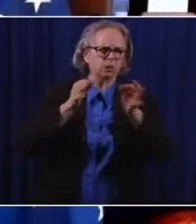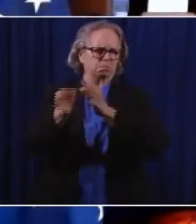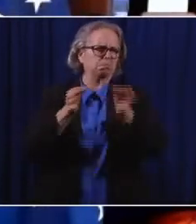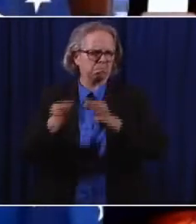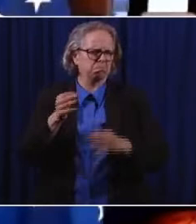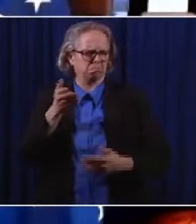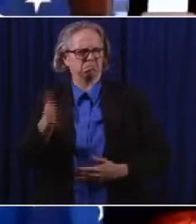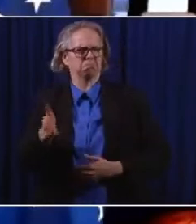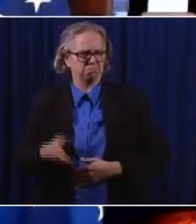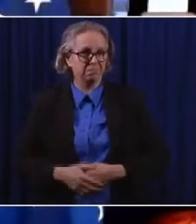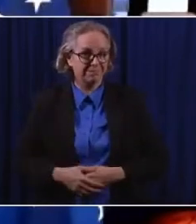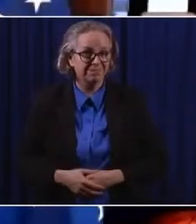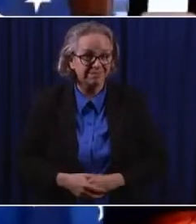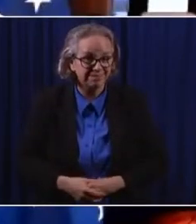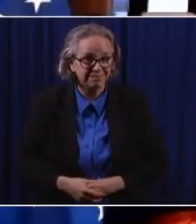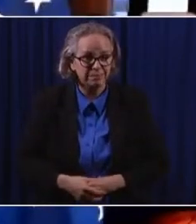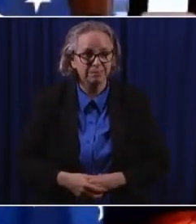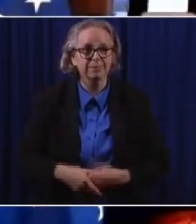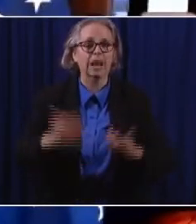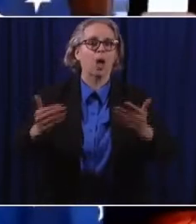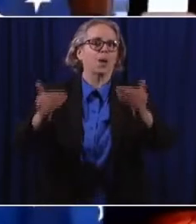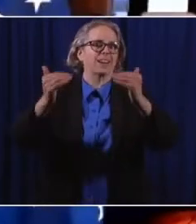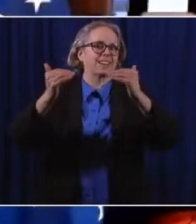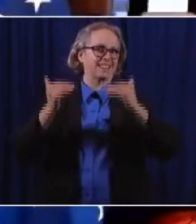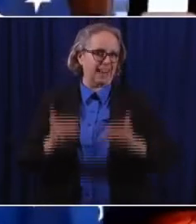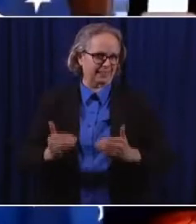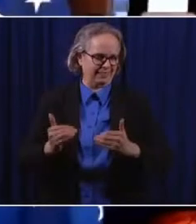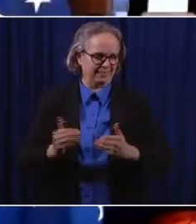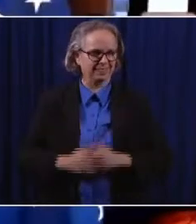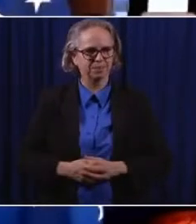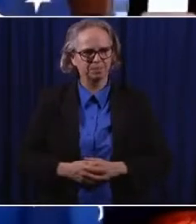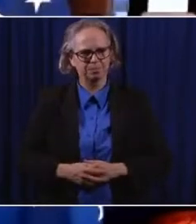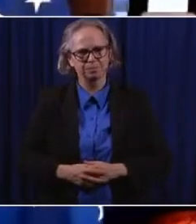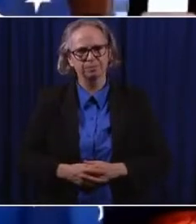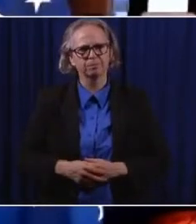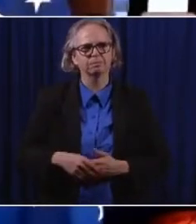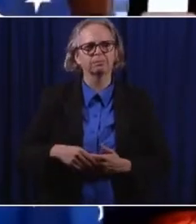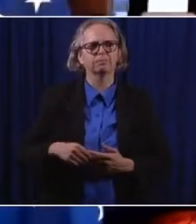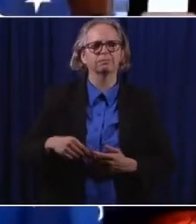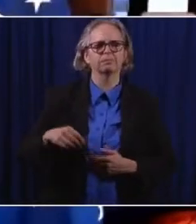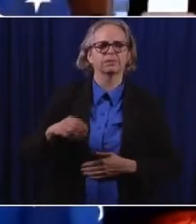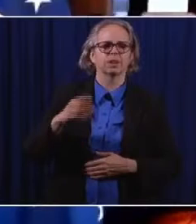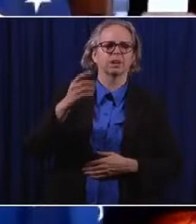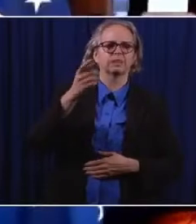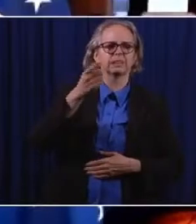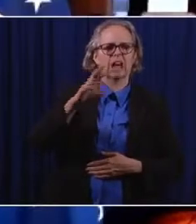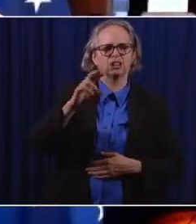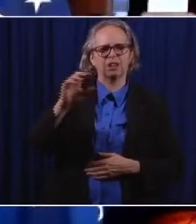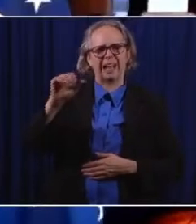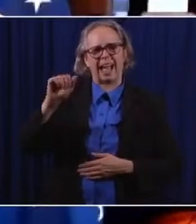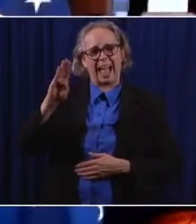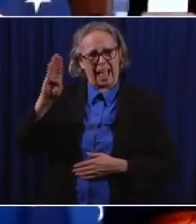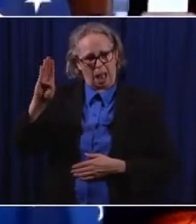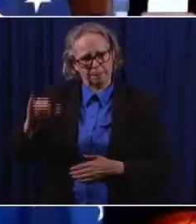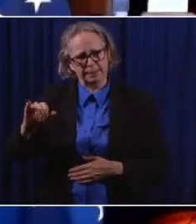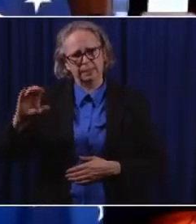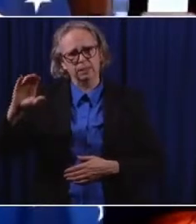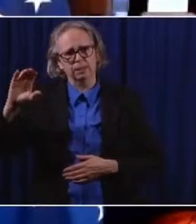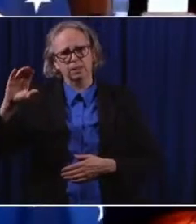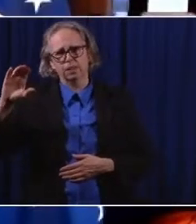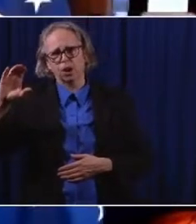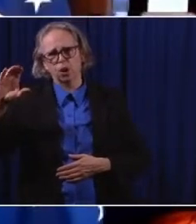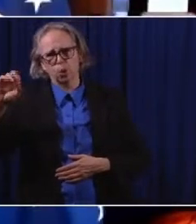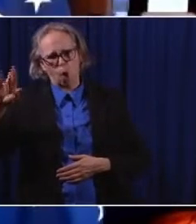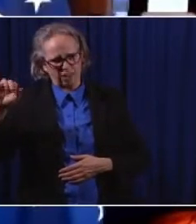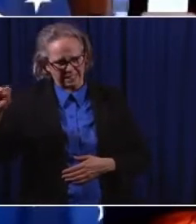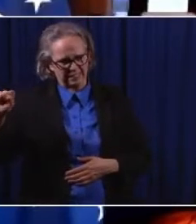Now I'm going to turn to Dr. Abby Norris Turner from The Ohio State University.